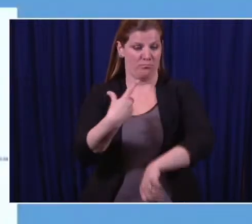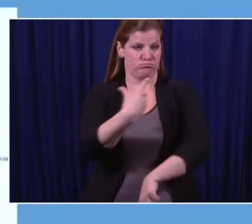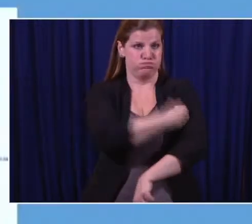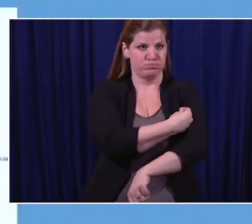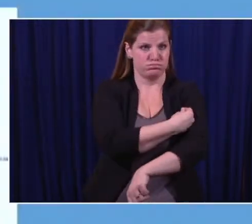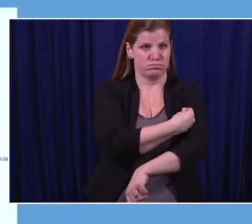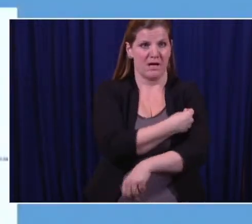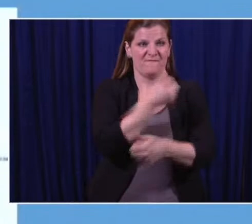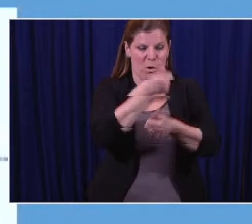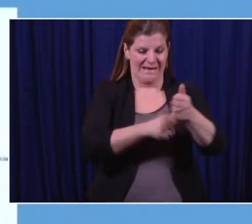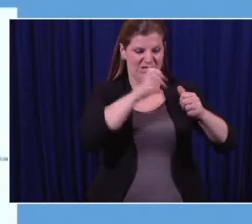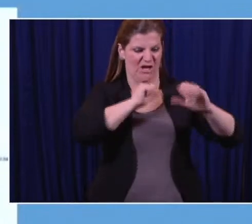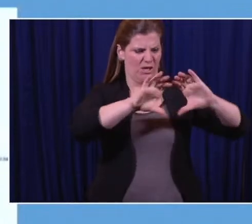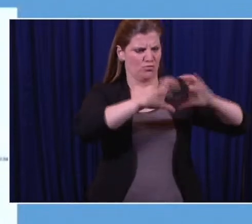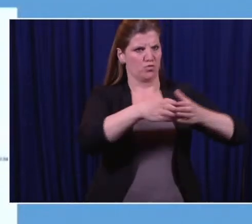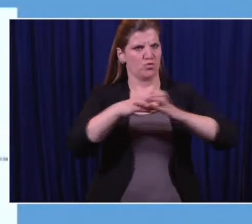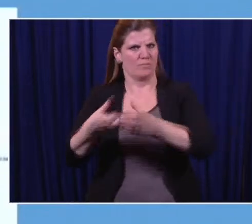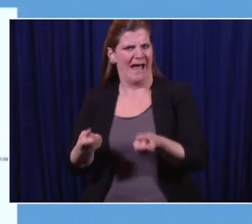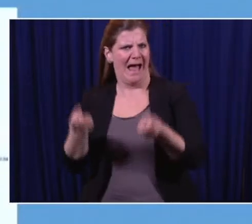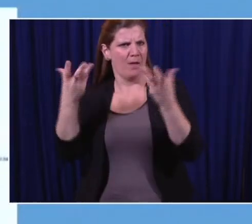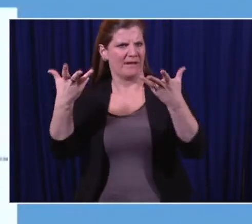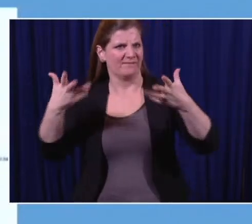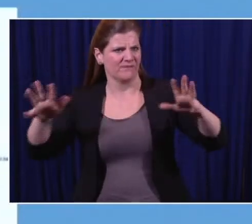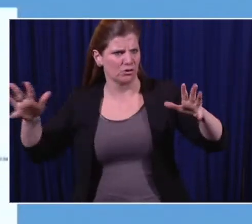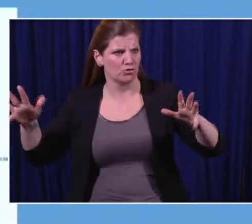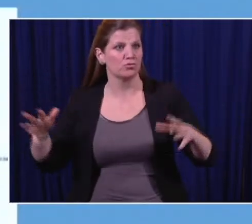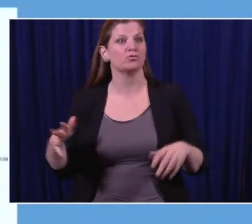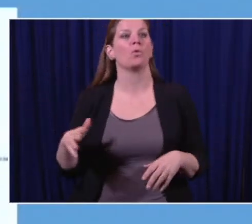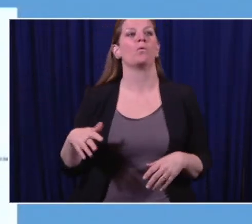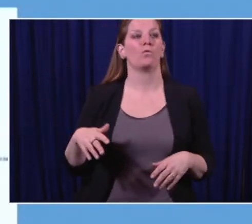look down here, we'll start with the oldest.